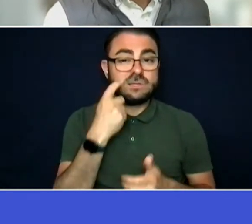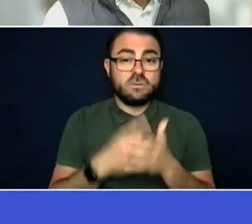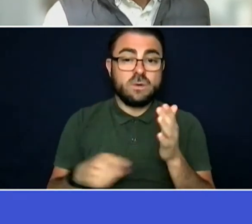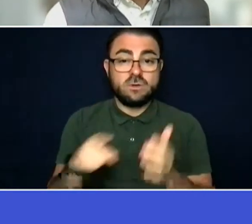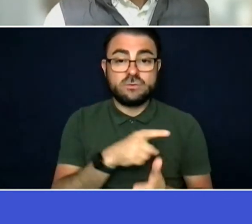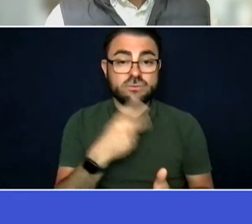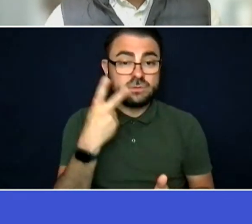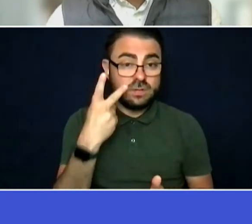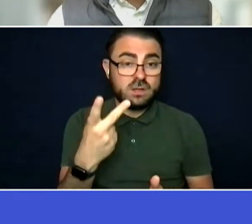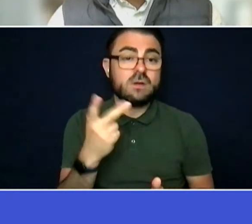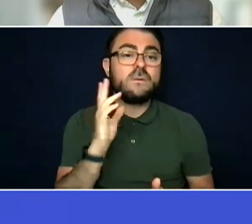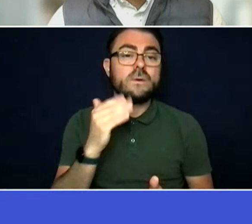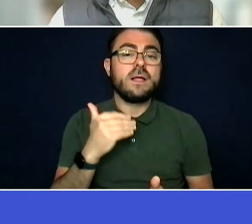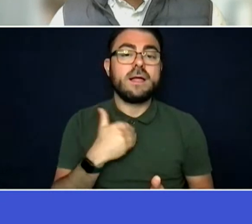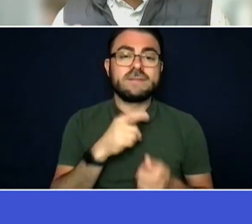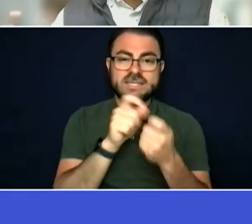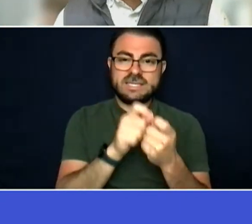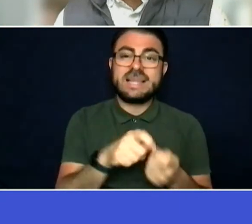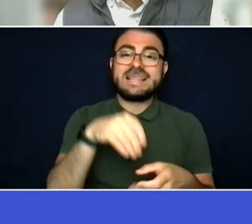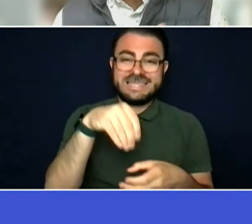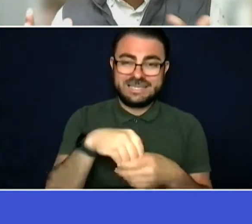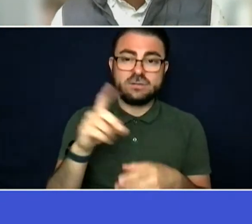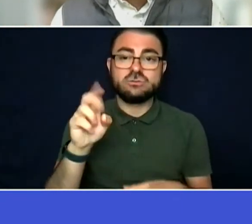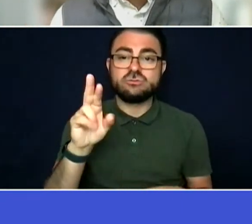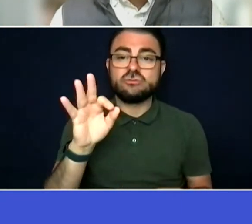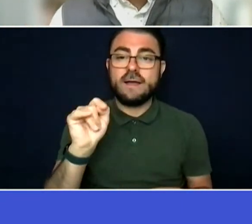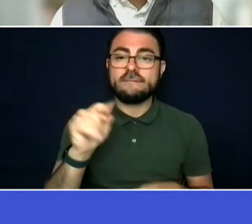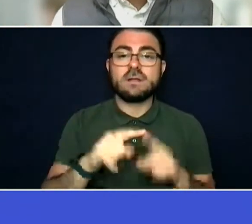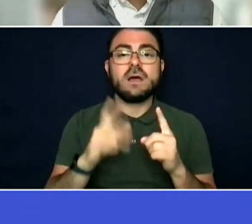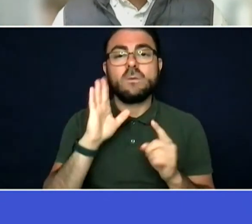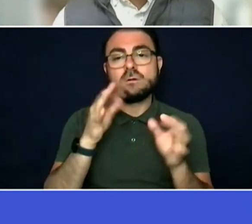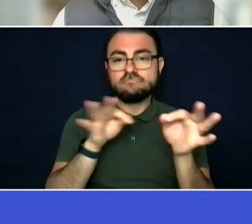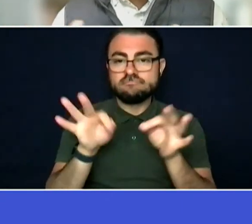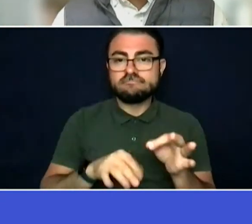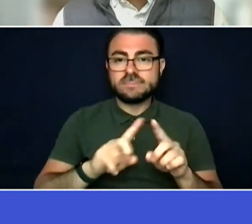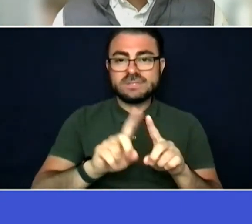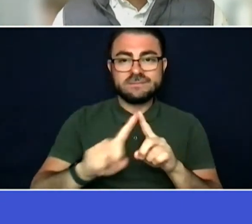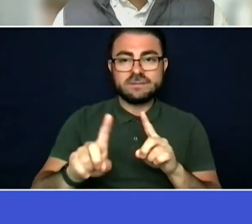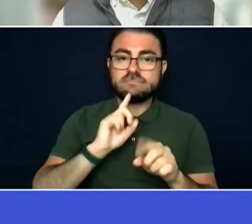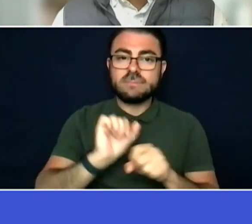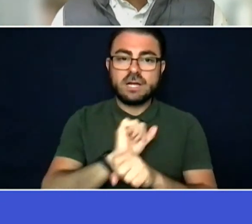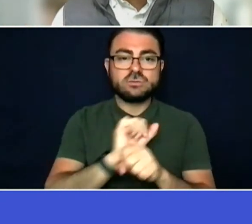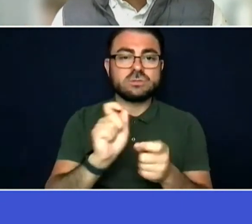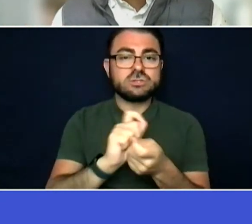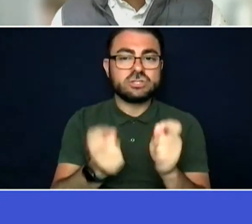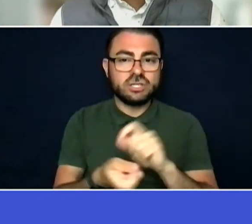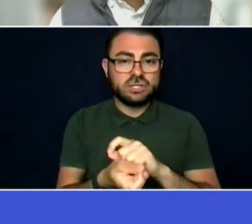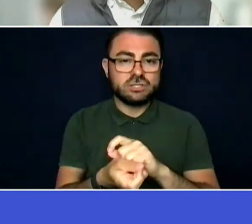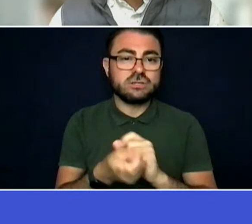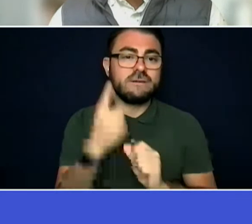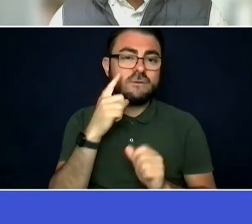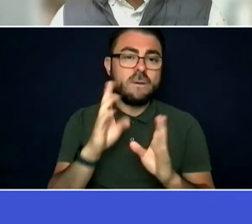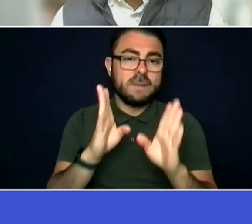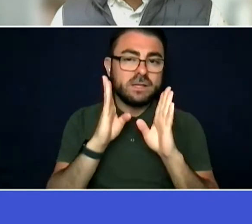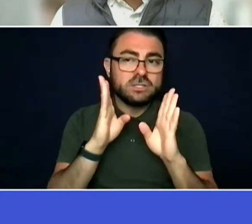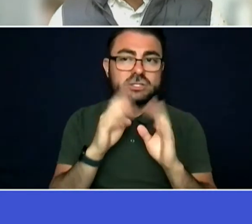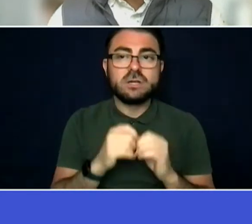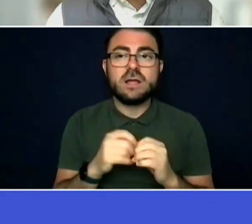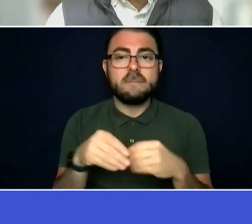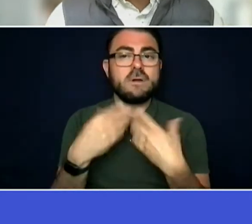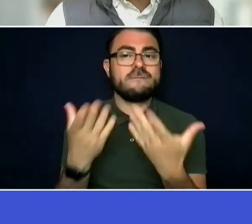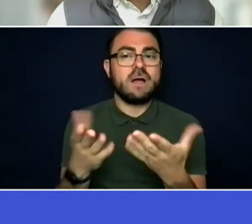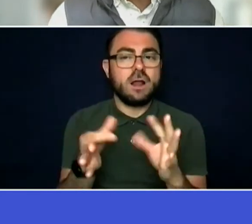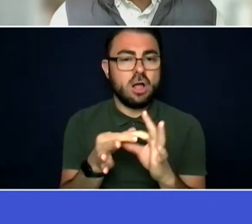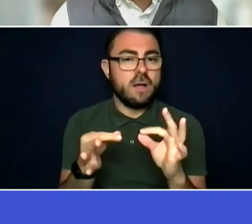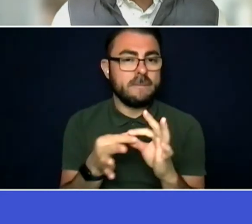is in this draft. Now we're going to just talk through the actual changes for folks that paid attention, dove in, and provided comment